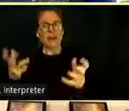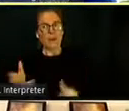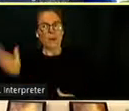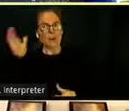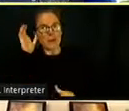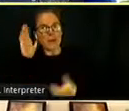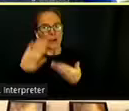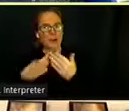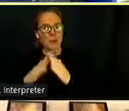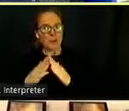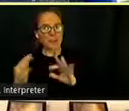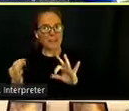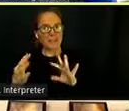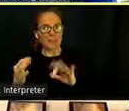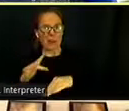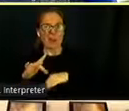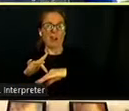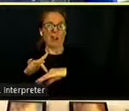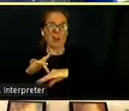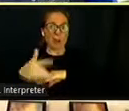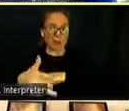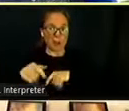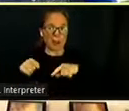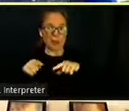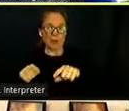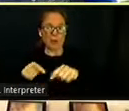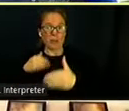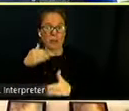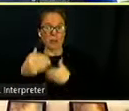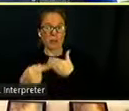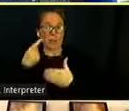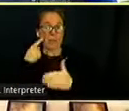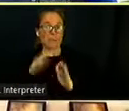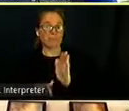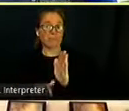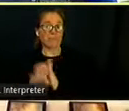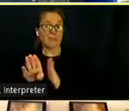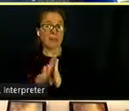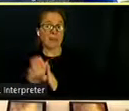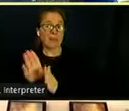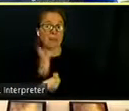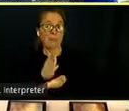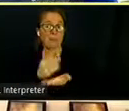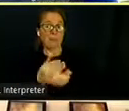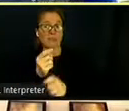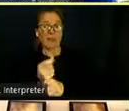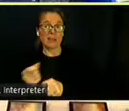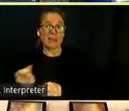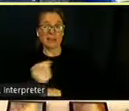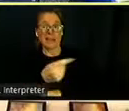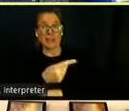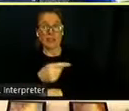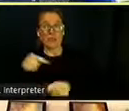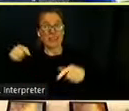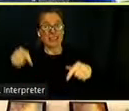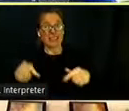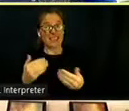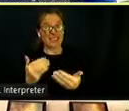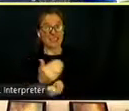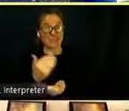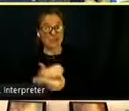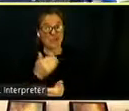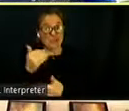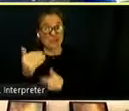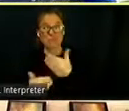in the process of developing our next year's budget year is relatively new for us. This